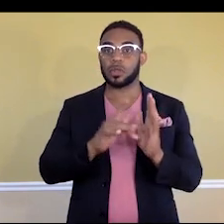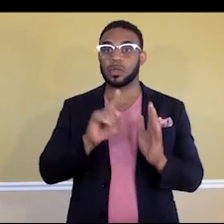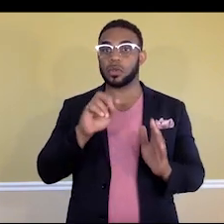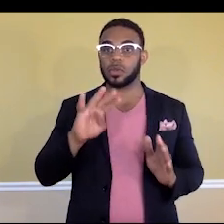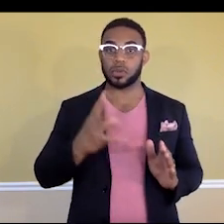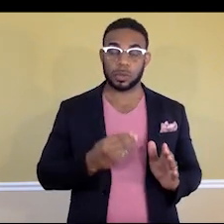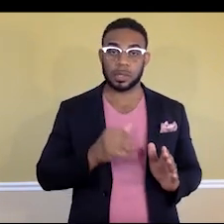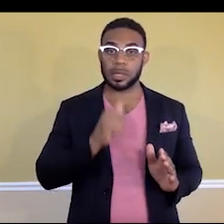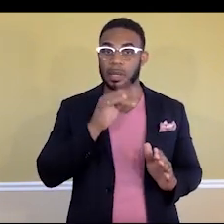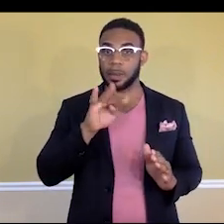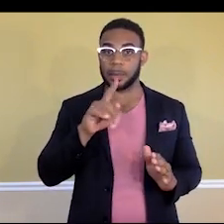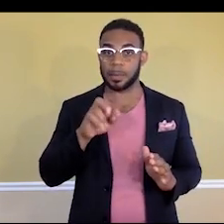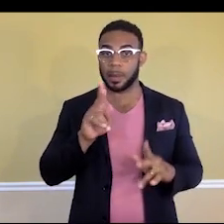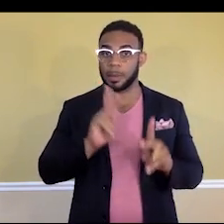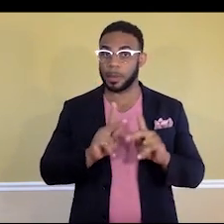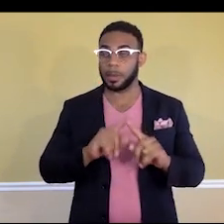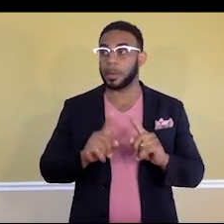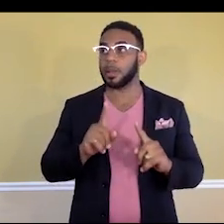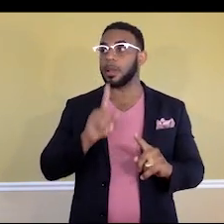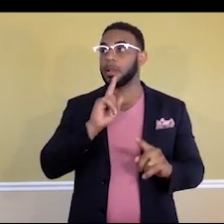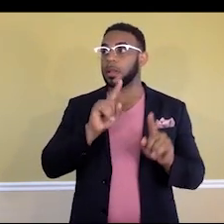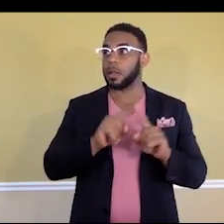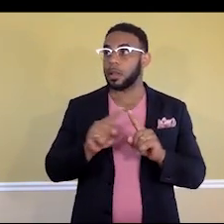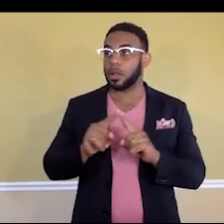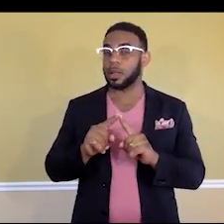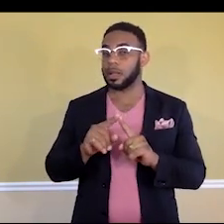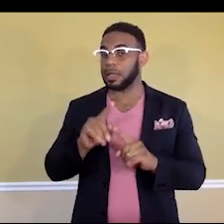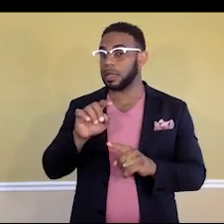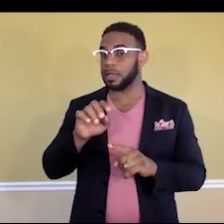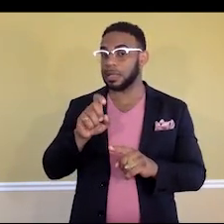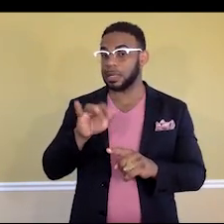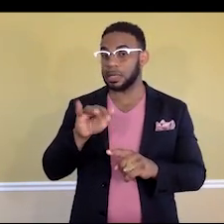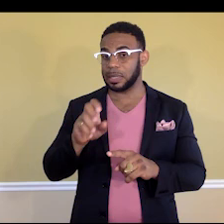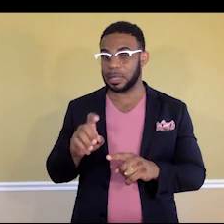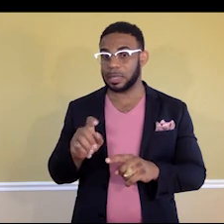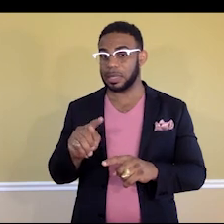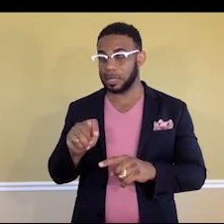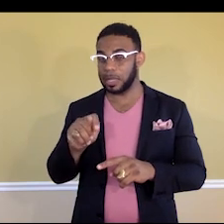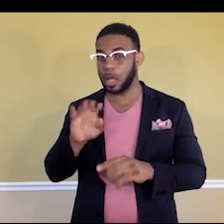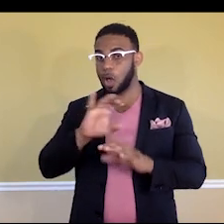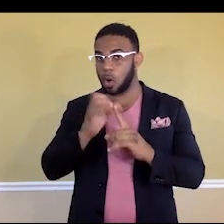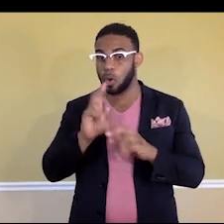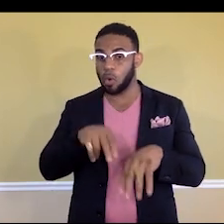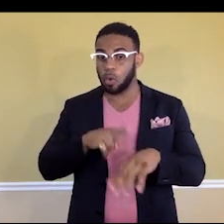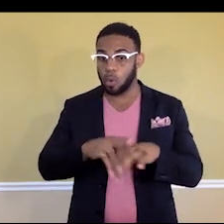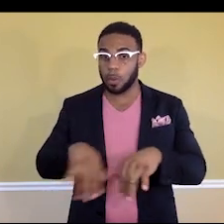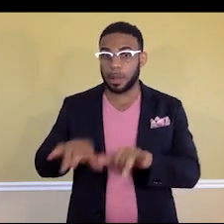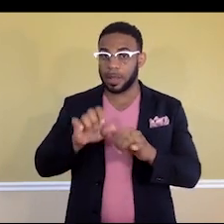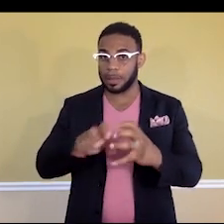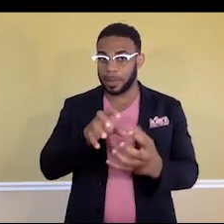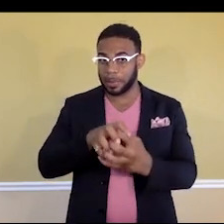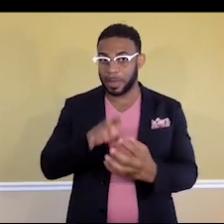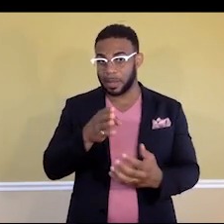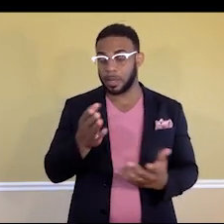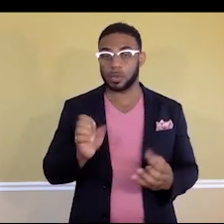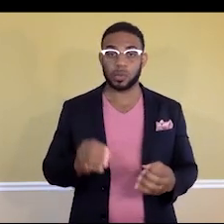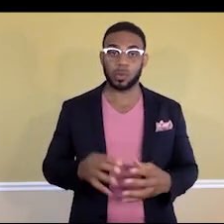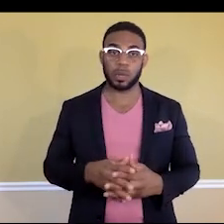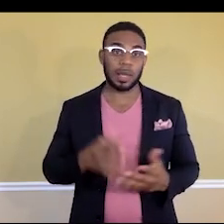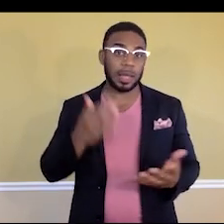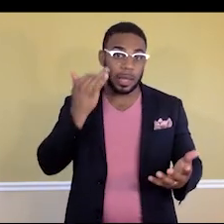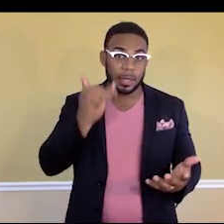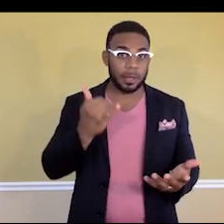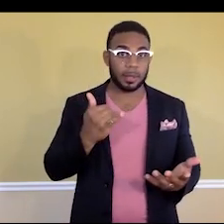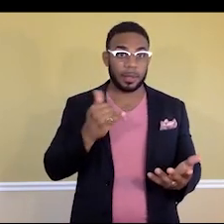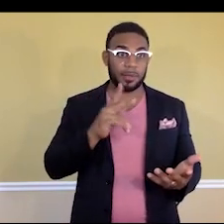and non-binary people. But there's also sexist cultural norms that can be embedded here. So if